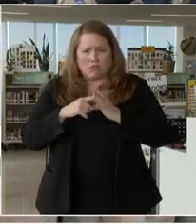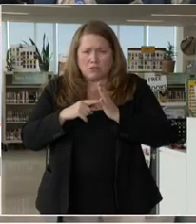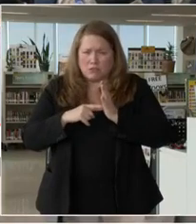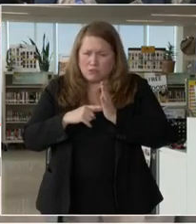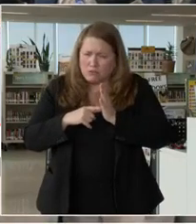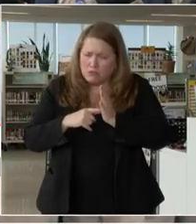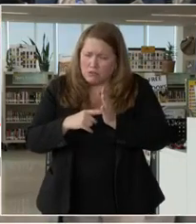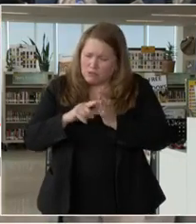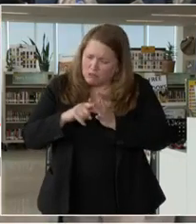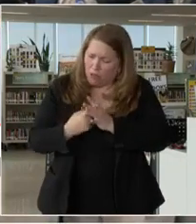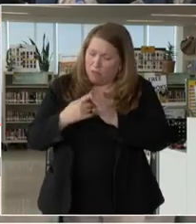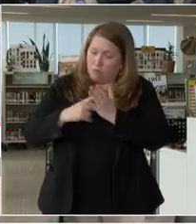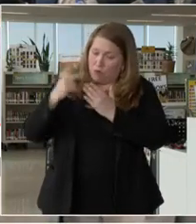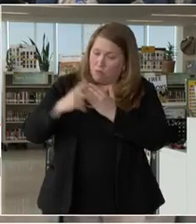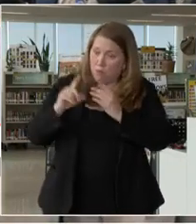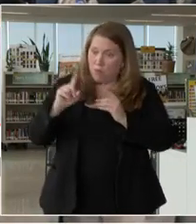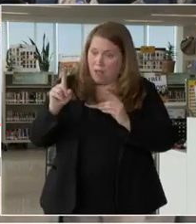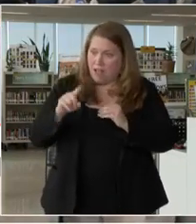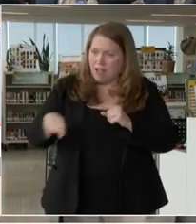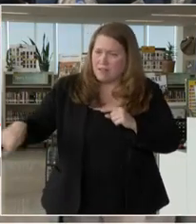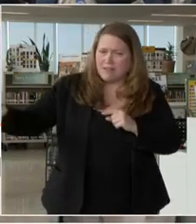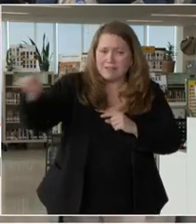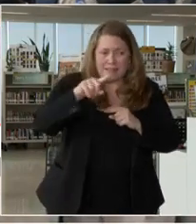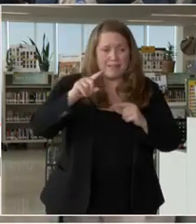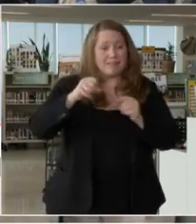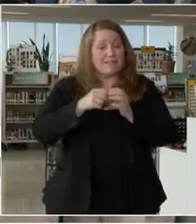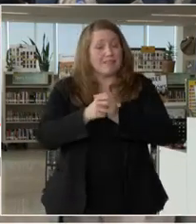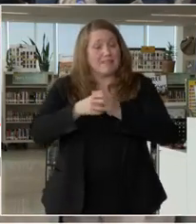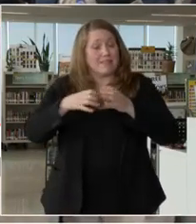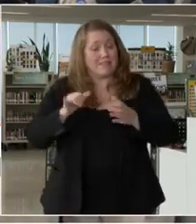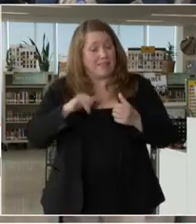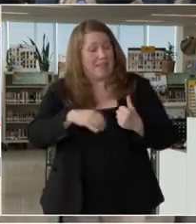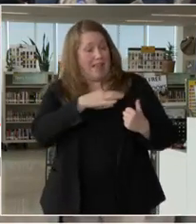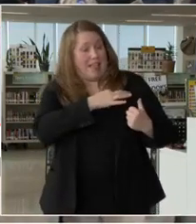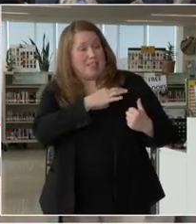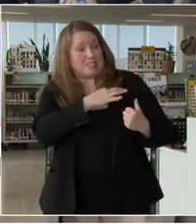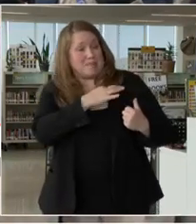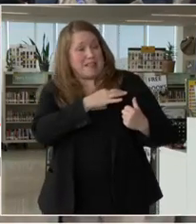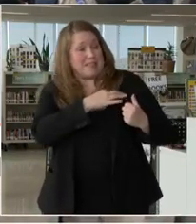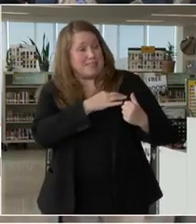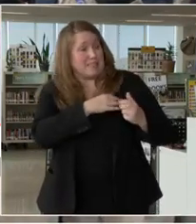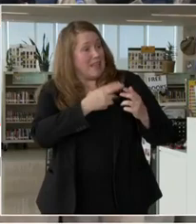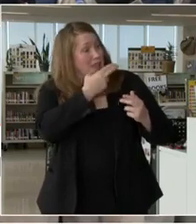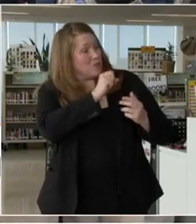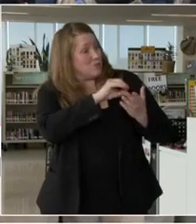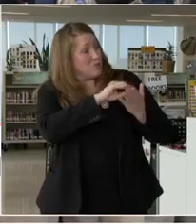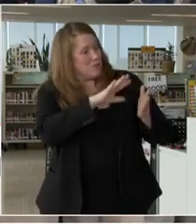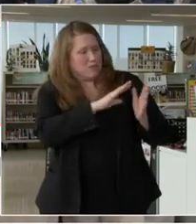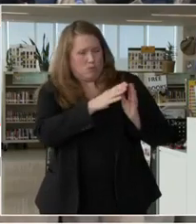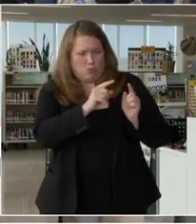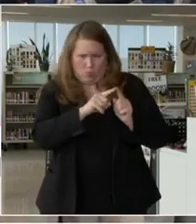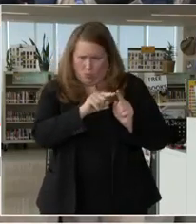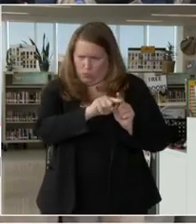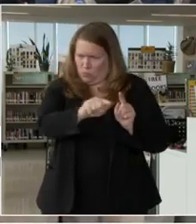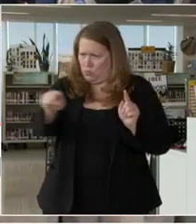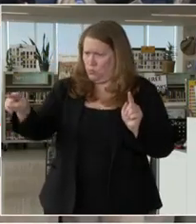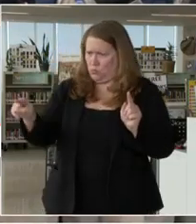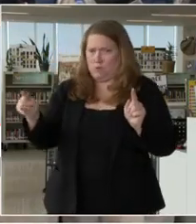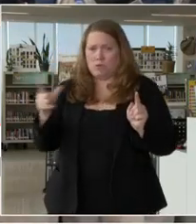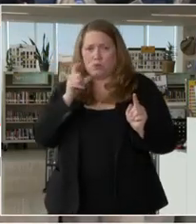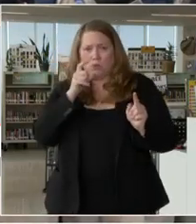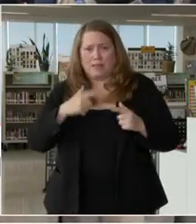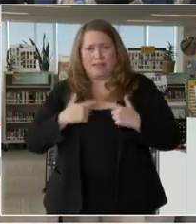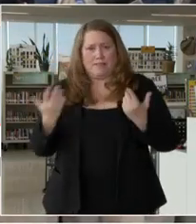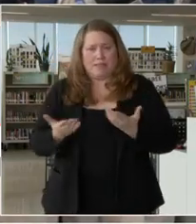young people to become part not only of the larger district government family, but a part of your city, a part of the Metropolitan